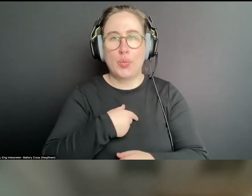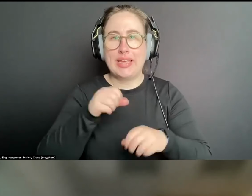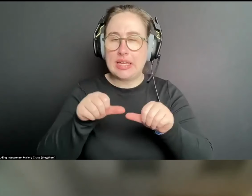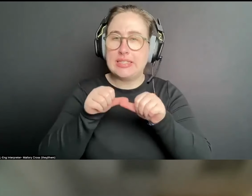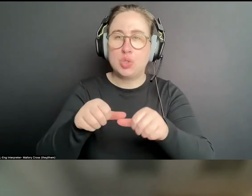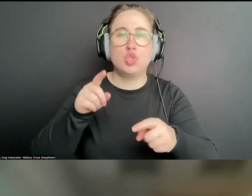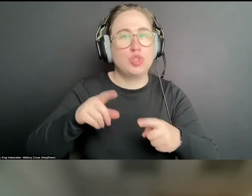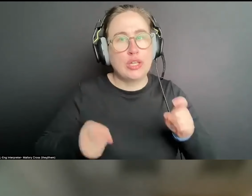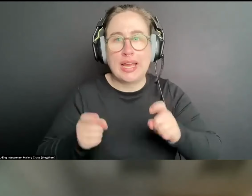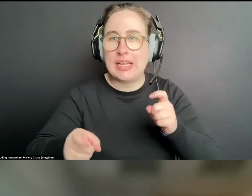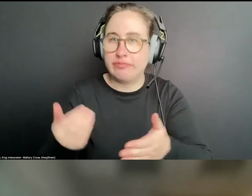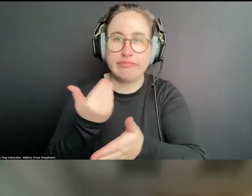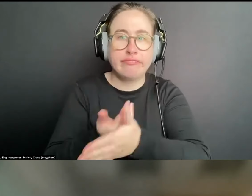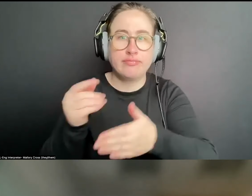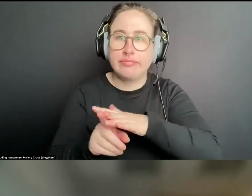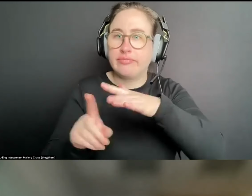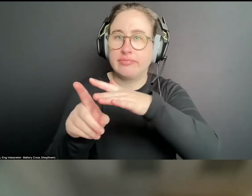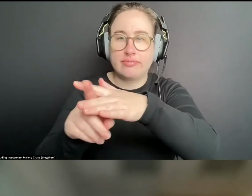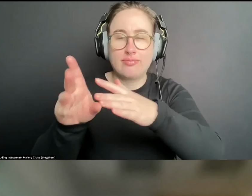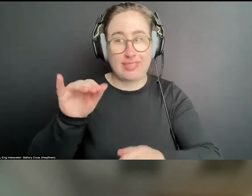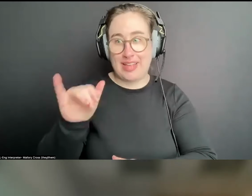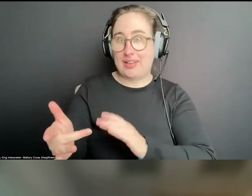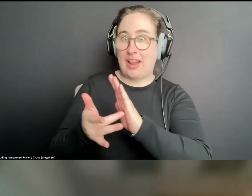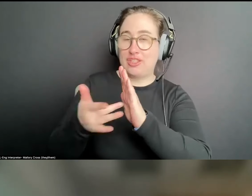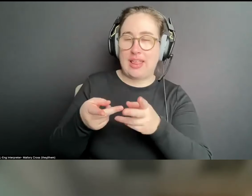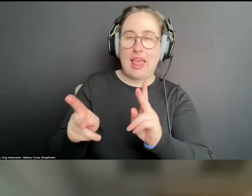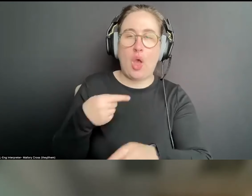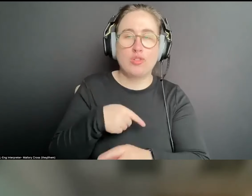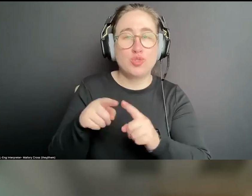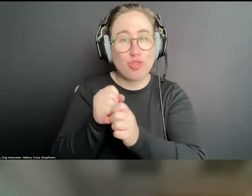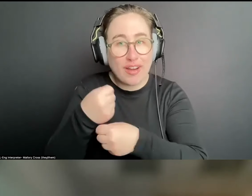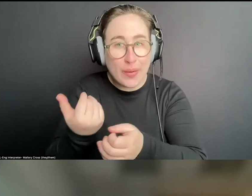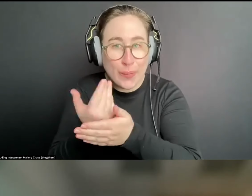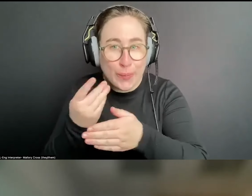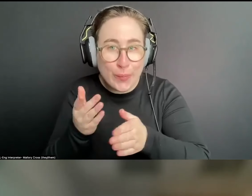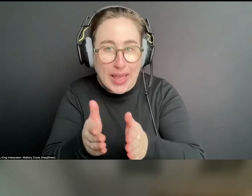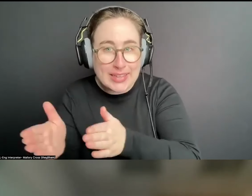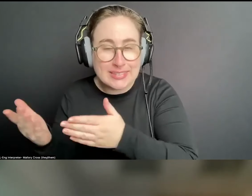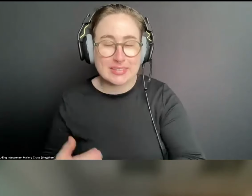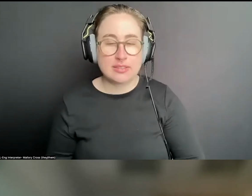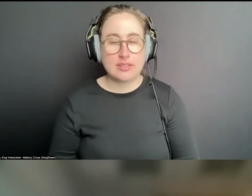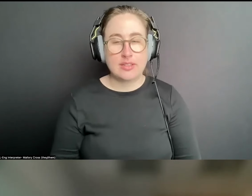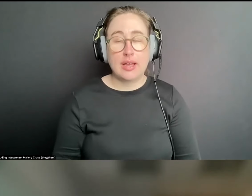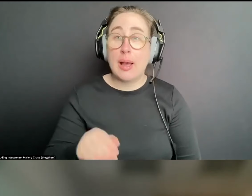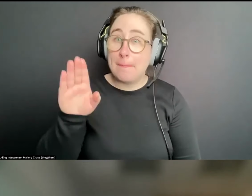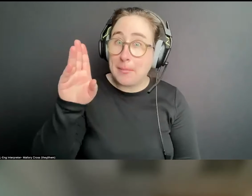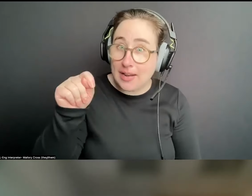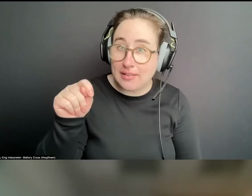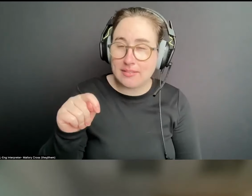evolving, and that technology allows us to create in different ways, but that